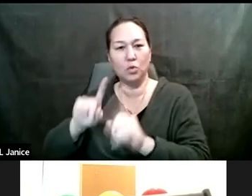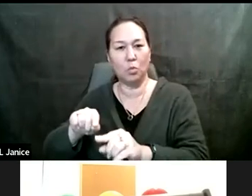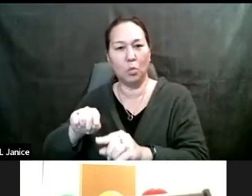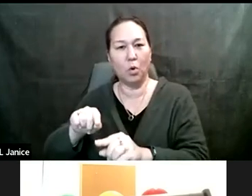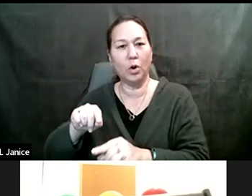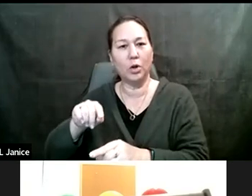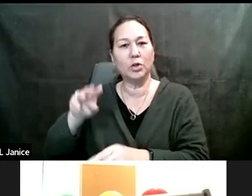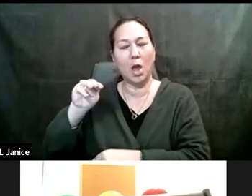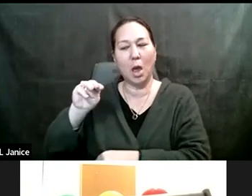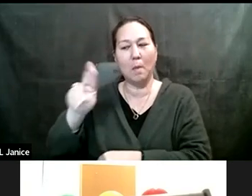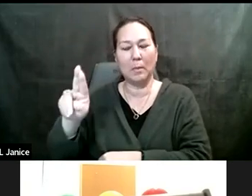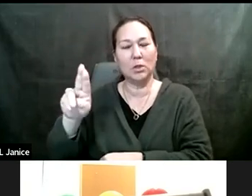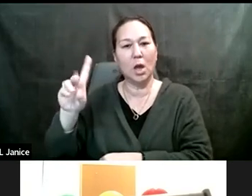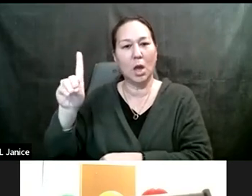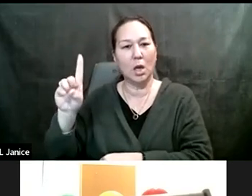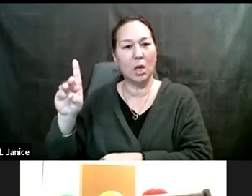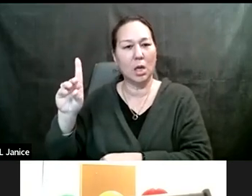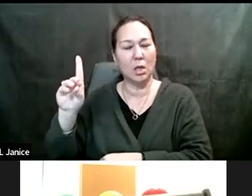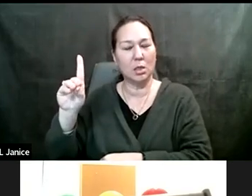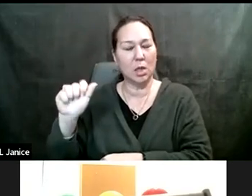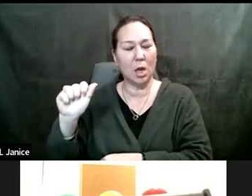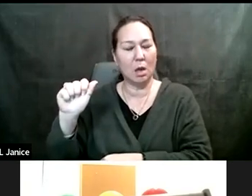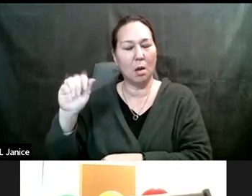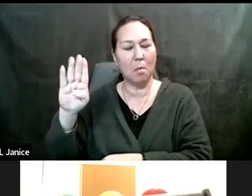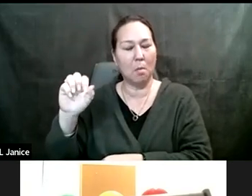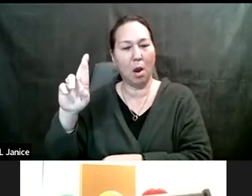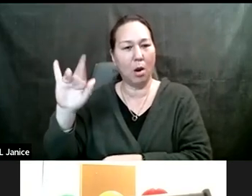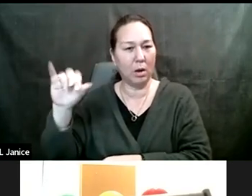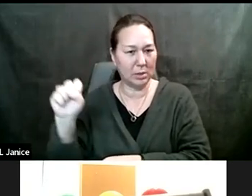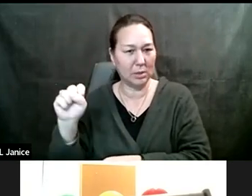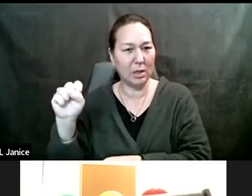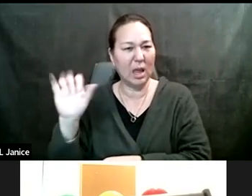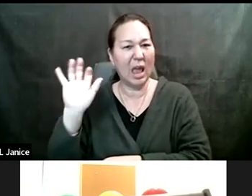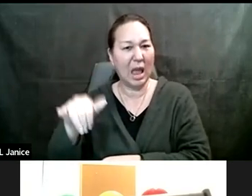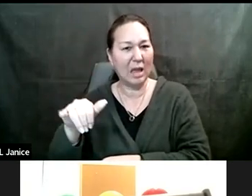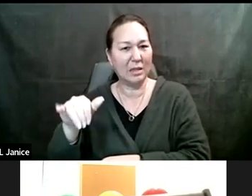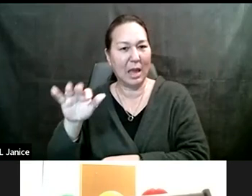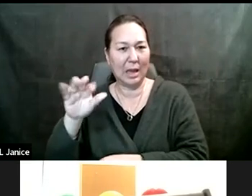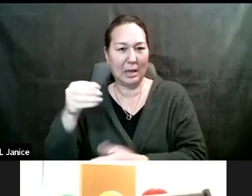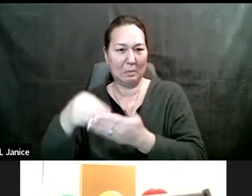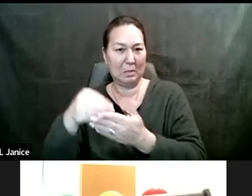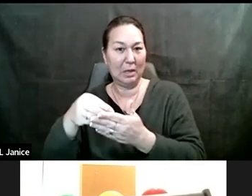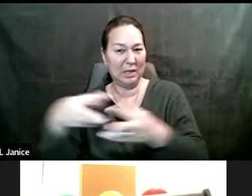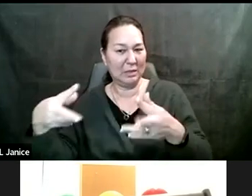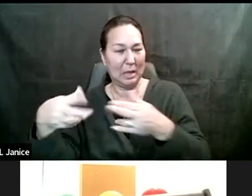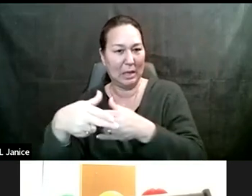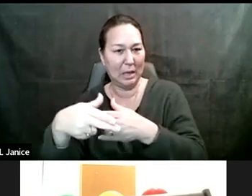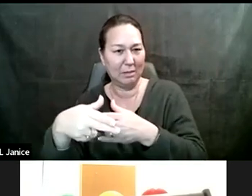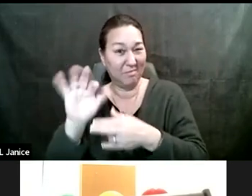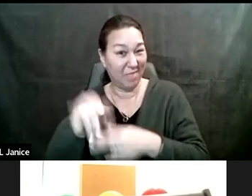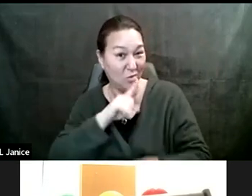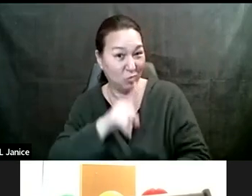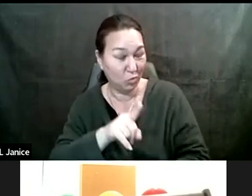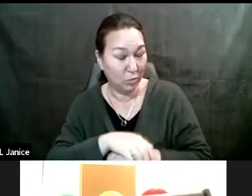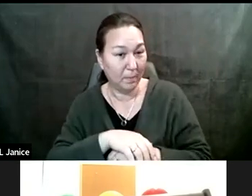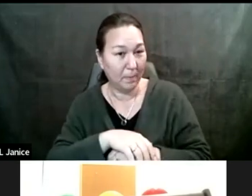this office has been moved far away from a Skipper and that his budget has been cut is that true the comparison